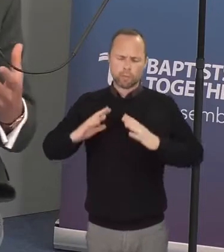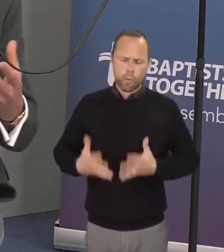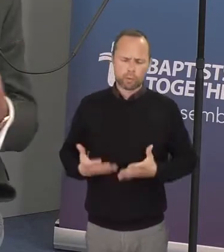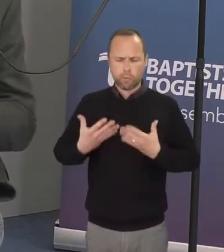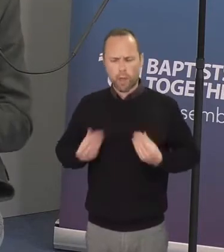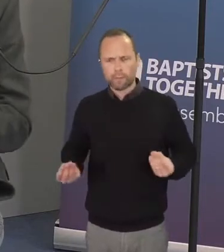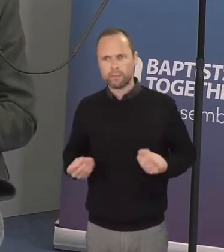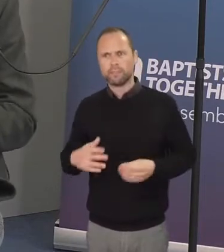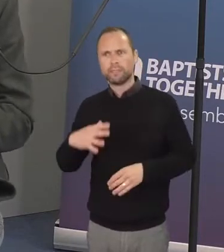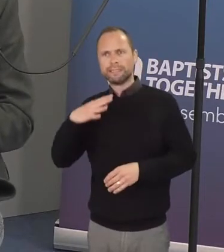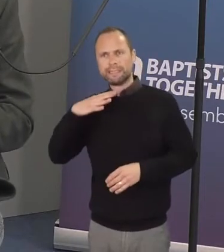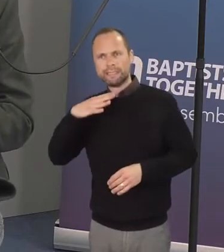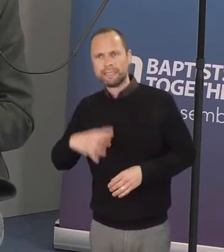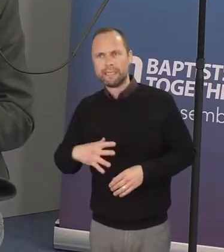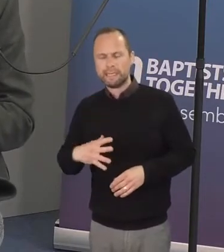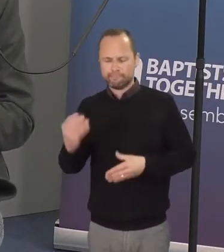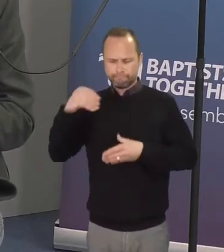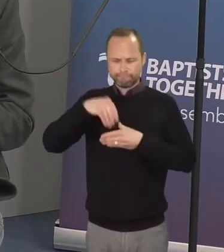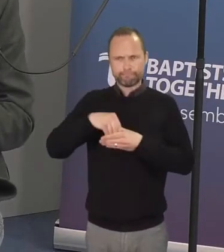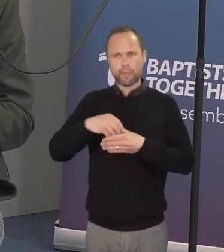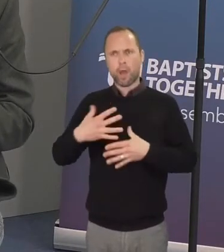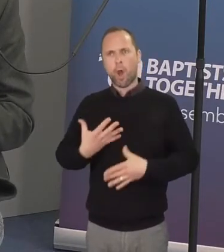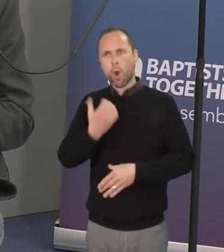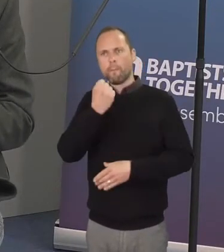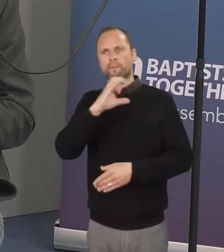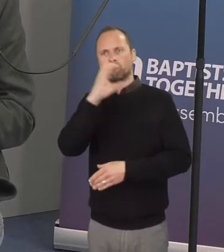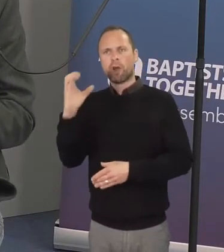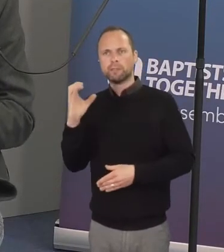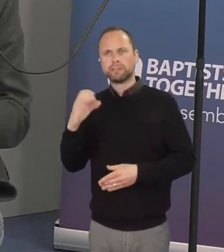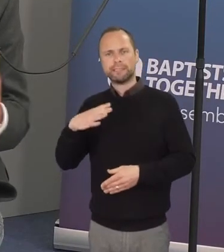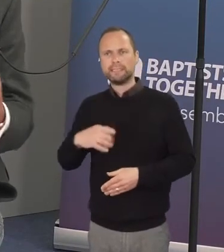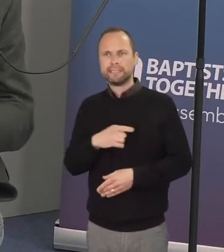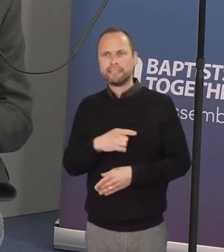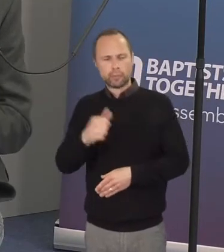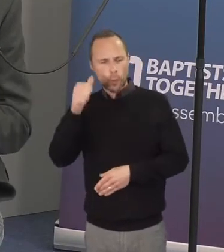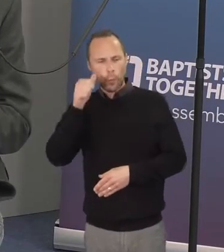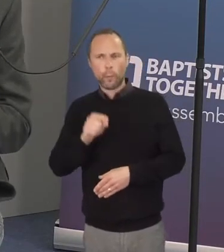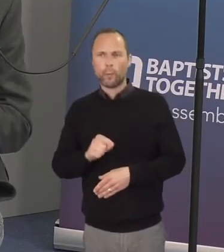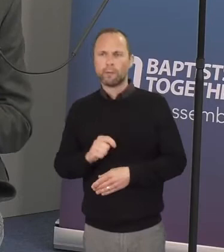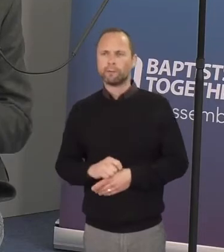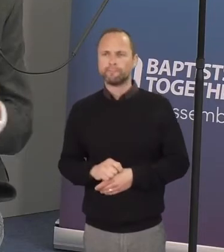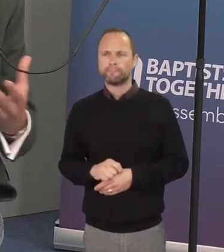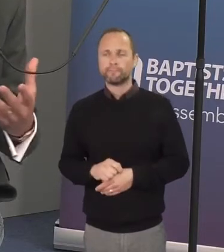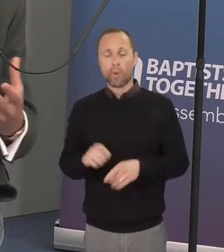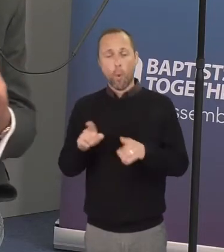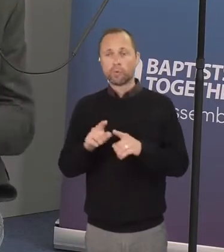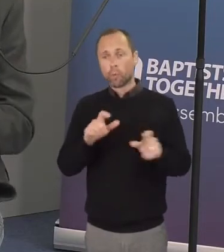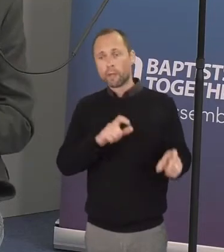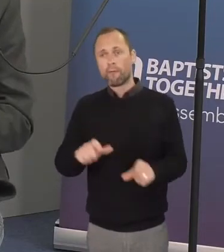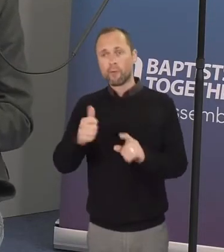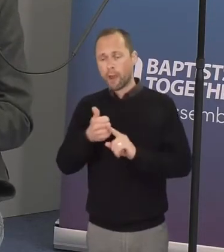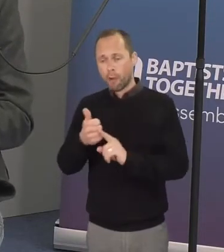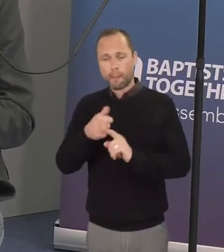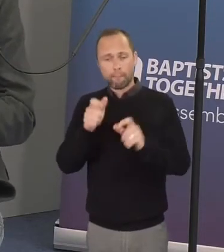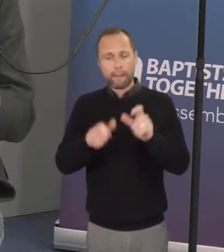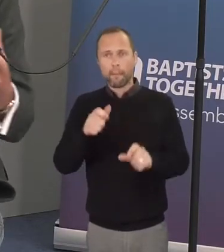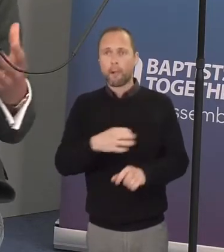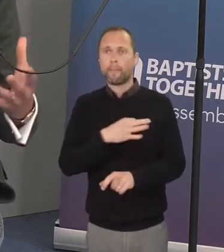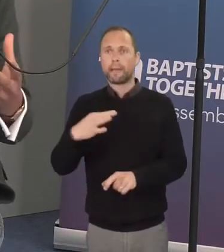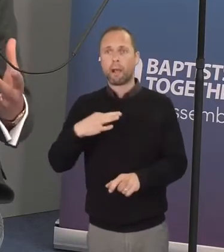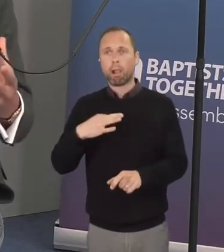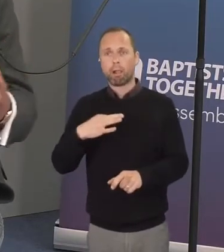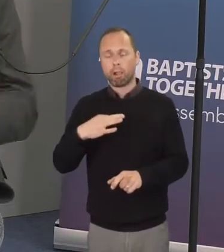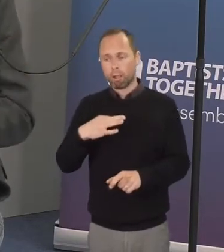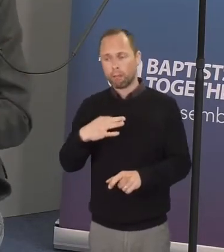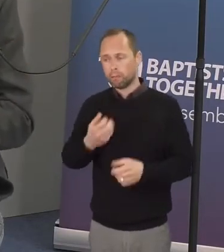the hope of eternal life in Christ. We'll still be helping people get the medical attention they need. And we'll